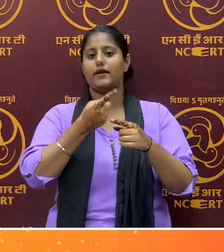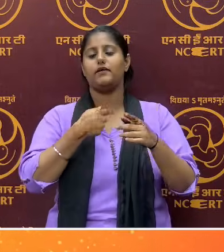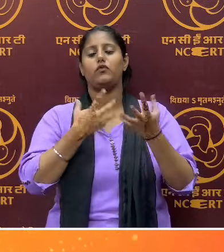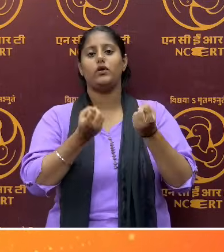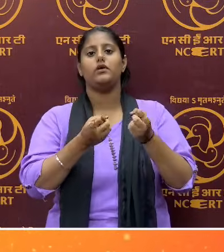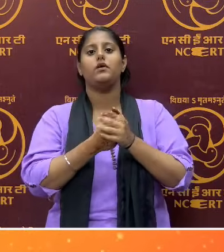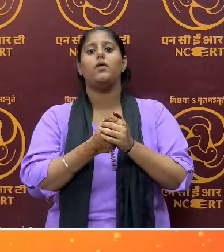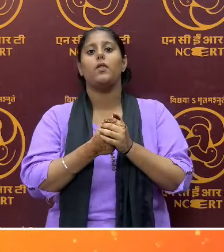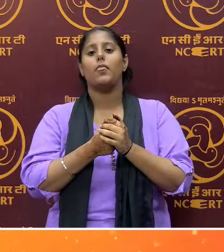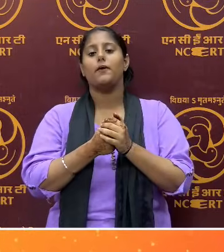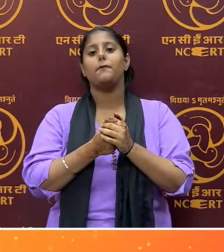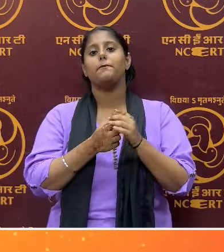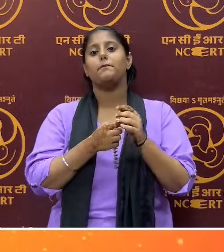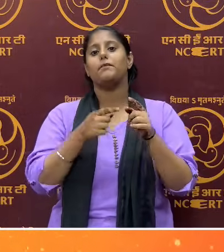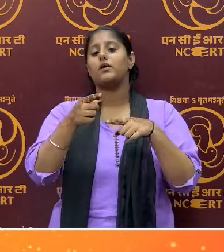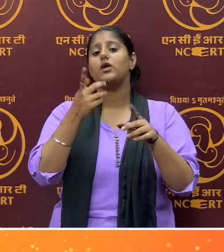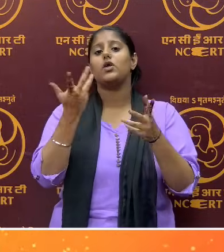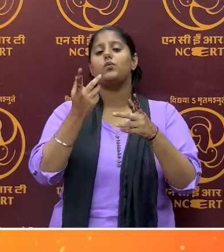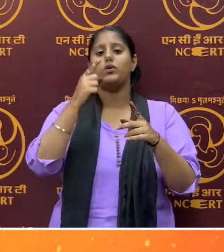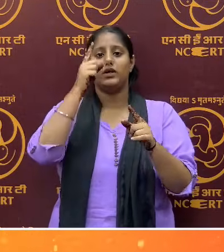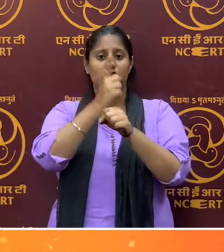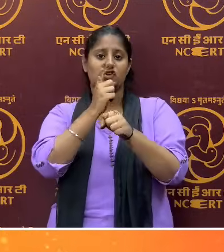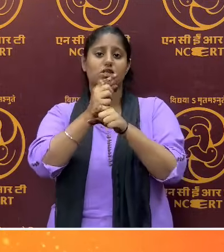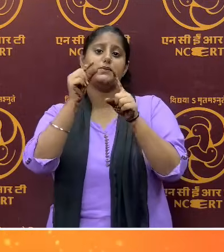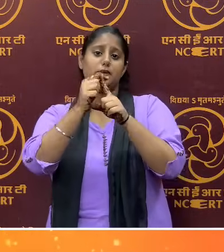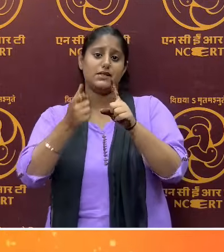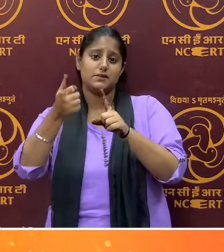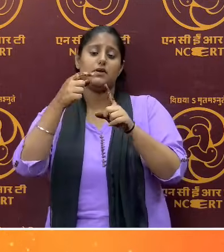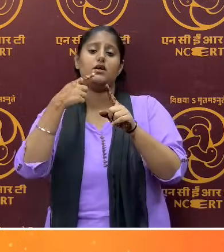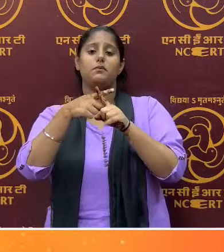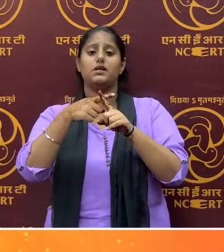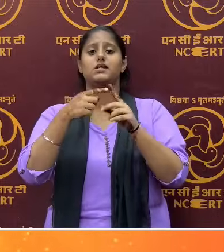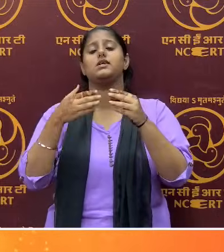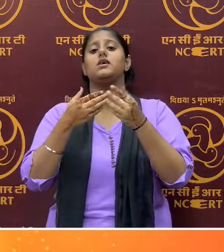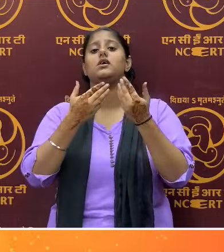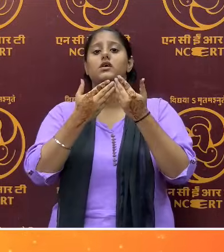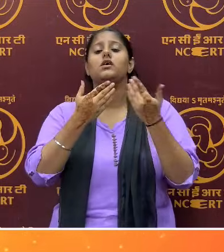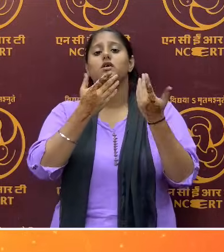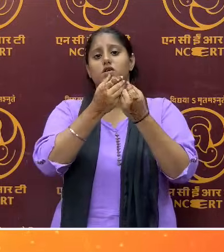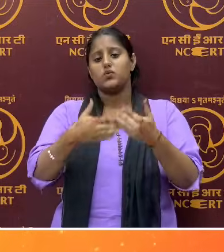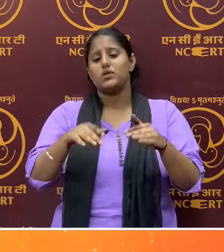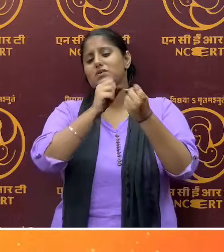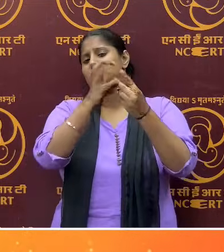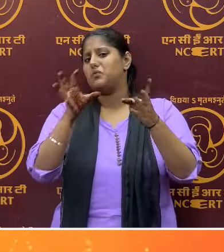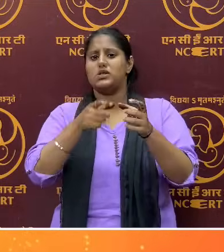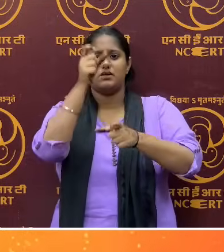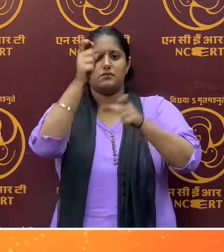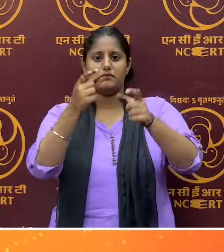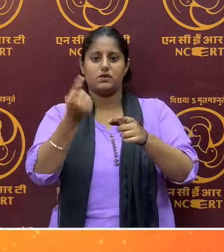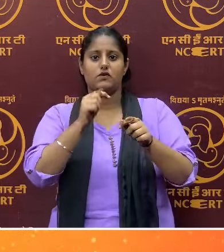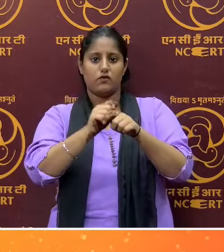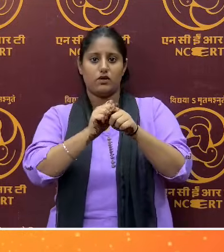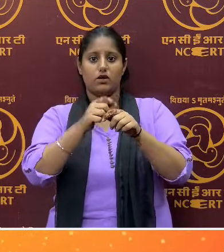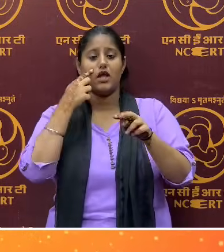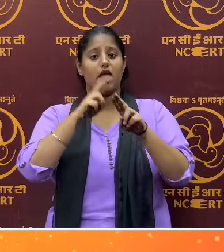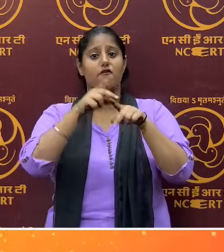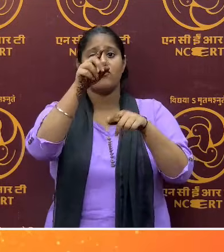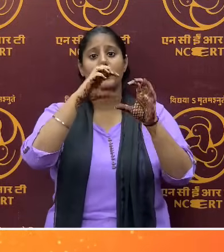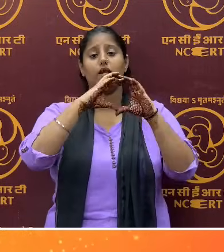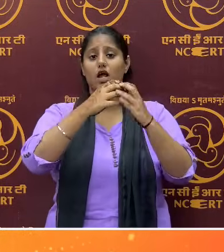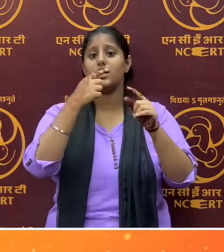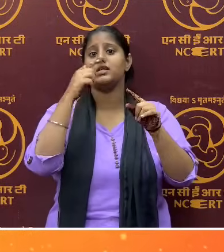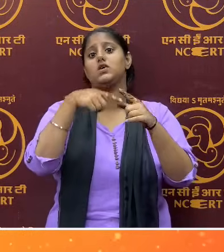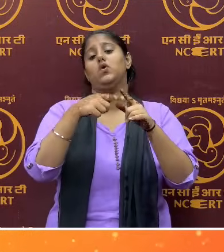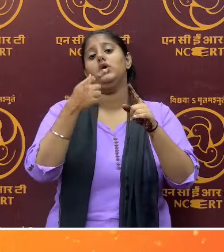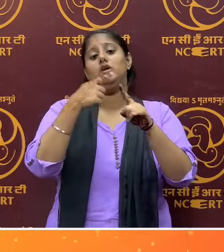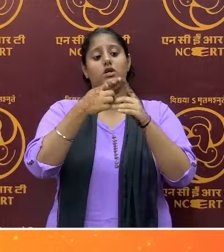points of view, because the teachers and principals and special educators working over there, if in your class or in your school there is a